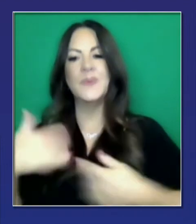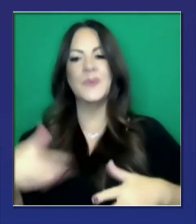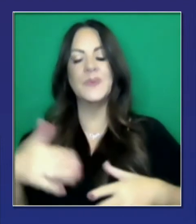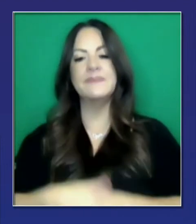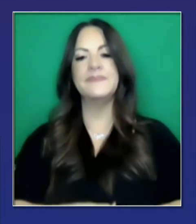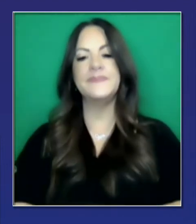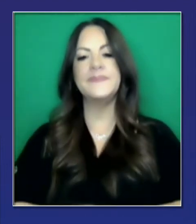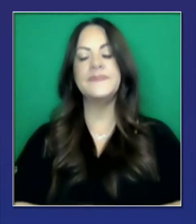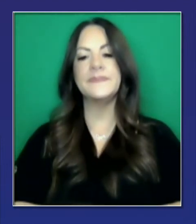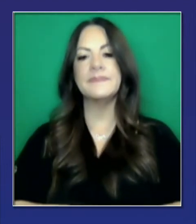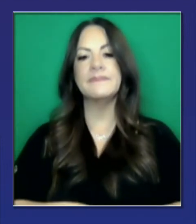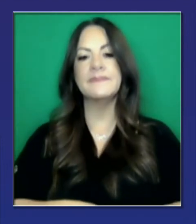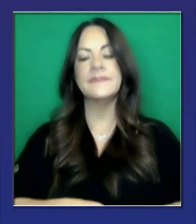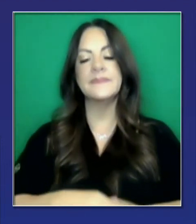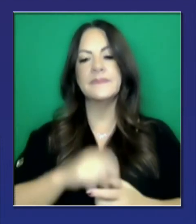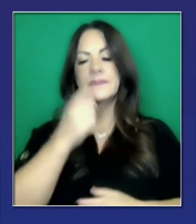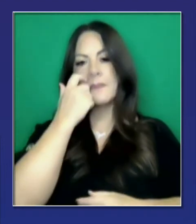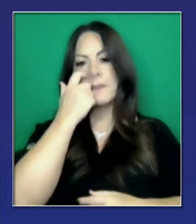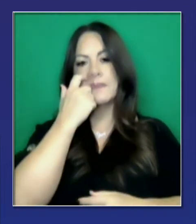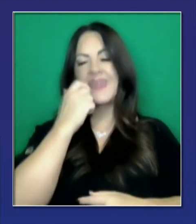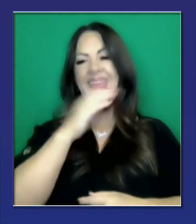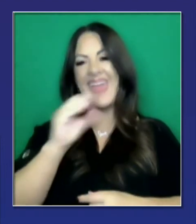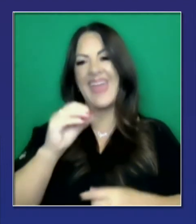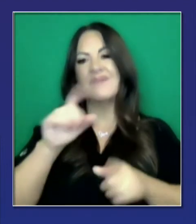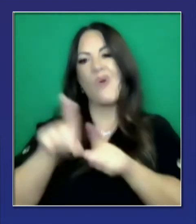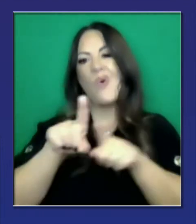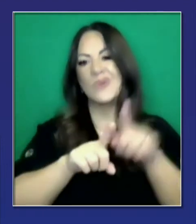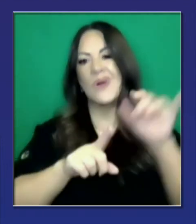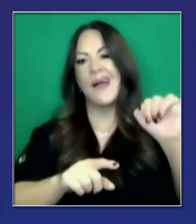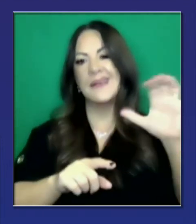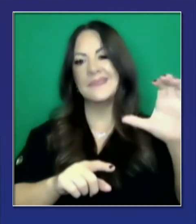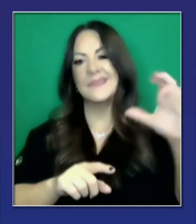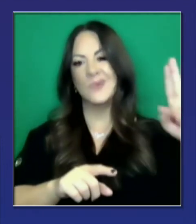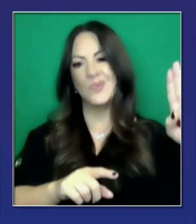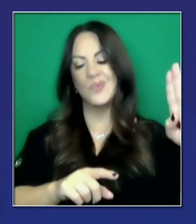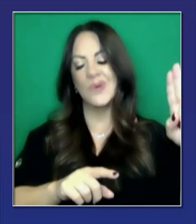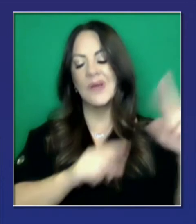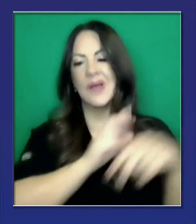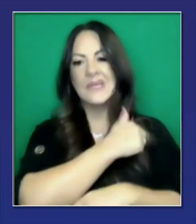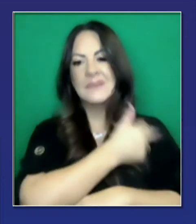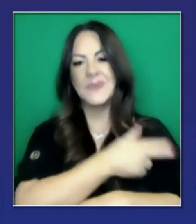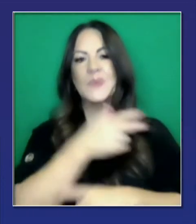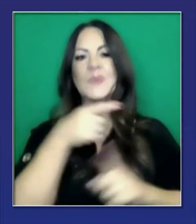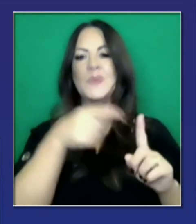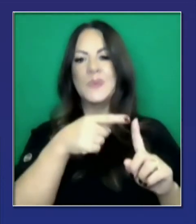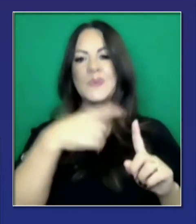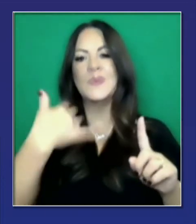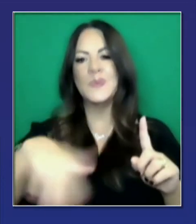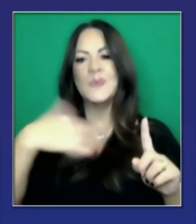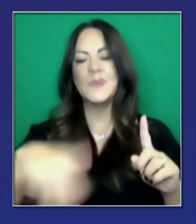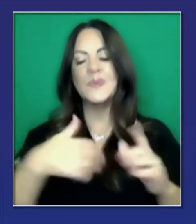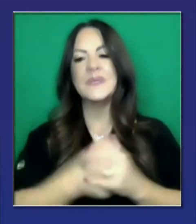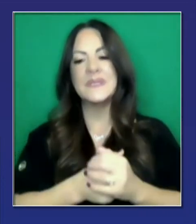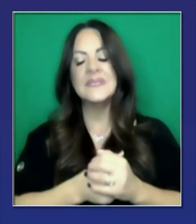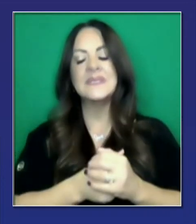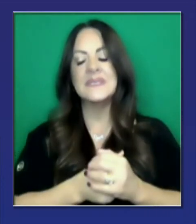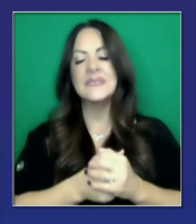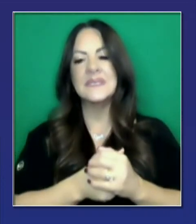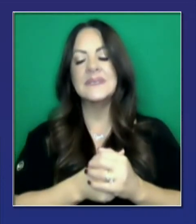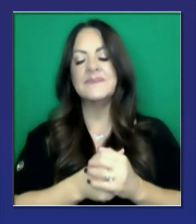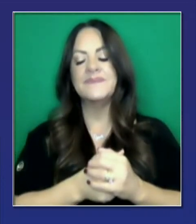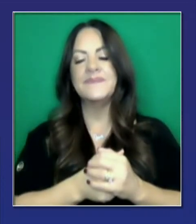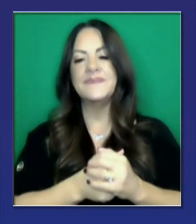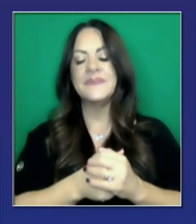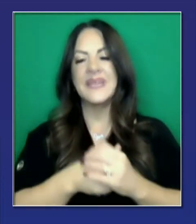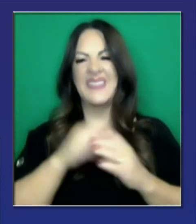hospitals proper, but obviously ICU and the impact in terms of the acute care, as well as just general emergency care within